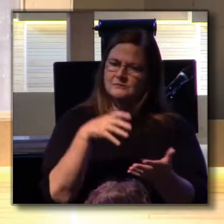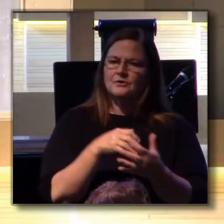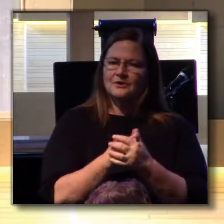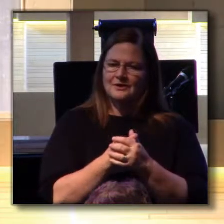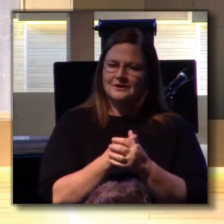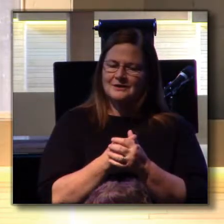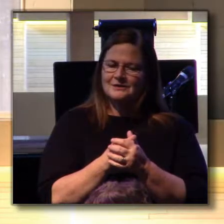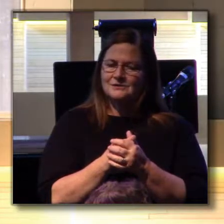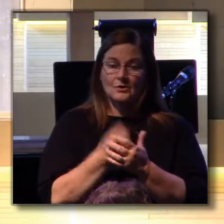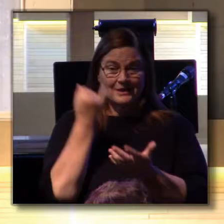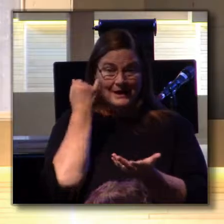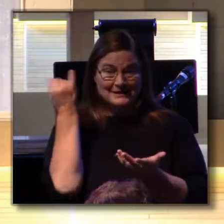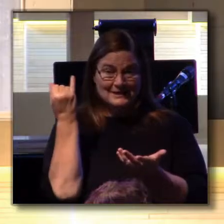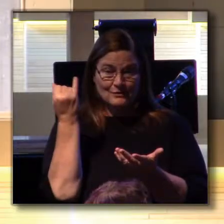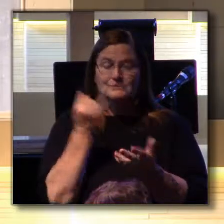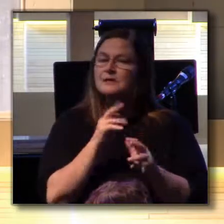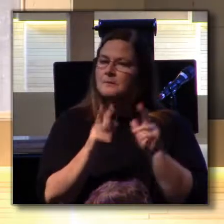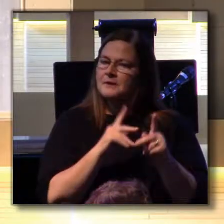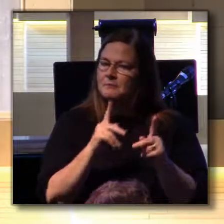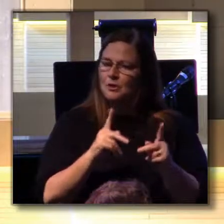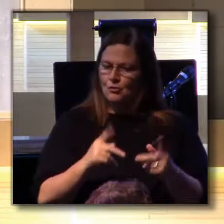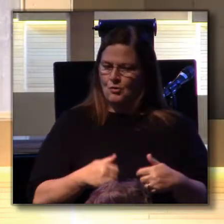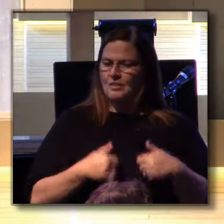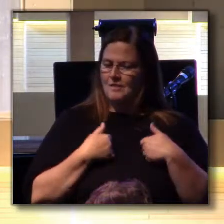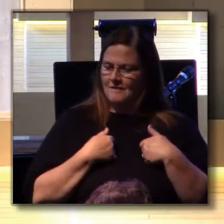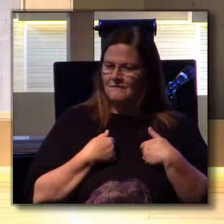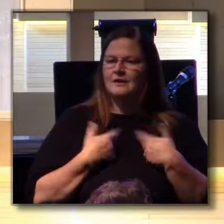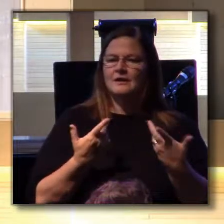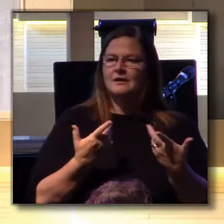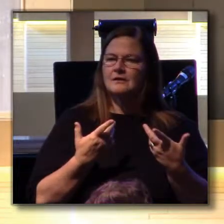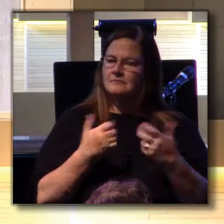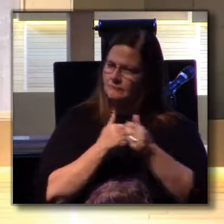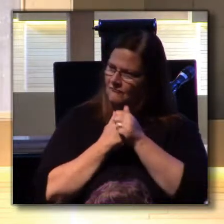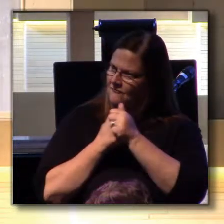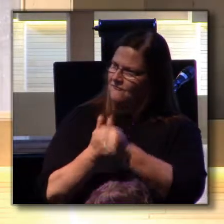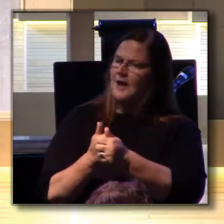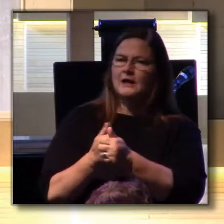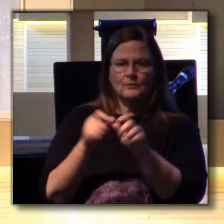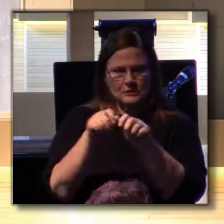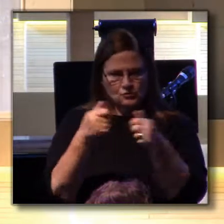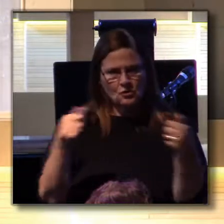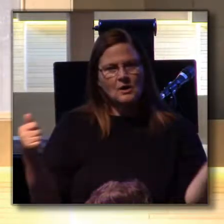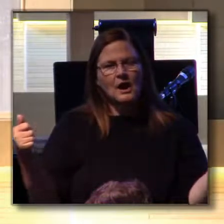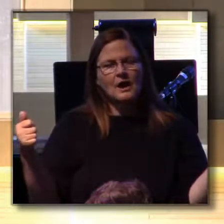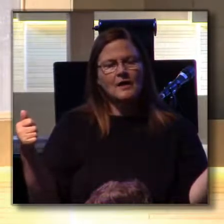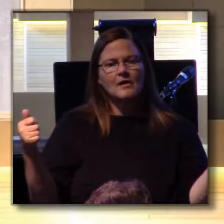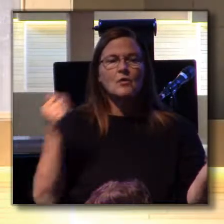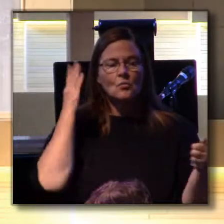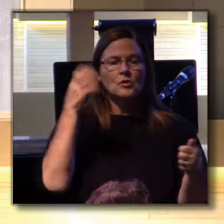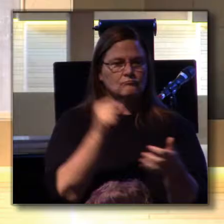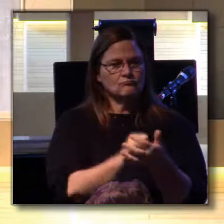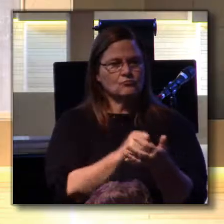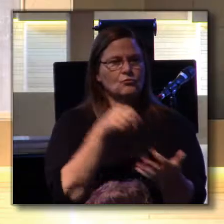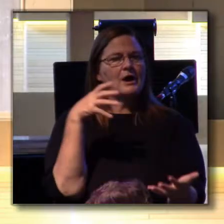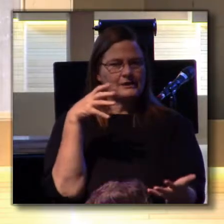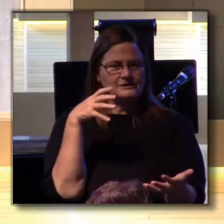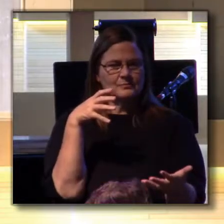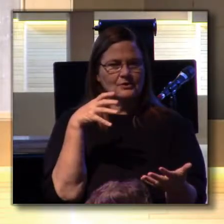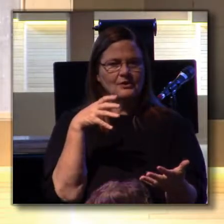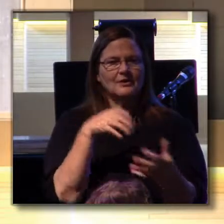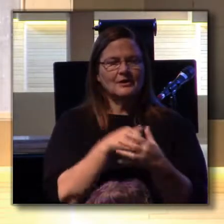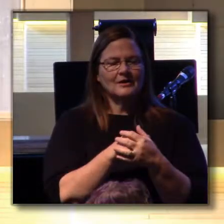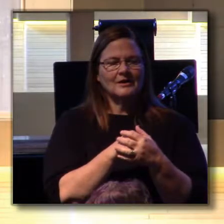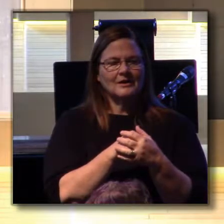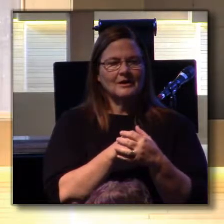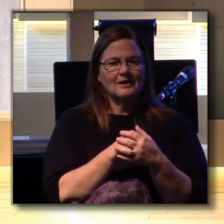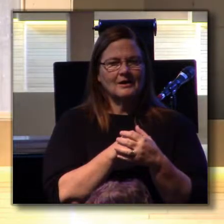that was that those who were living their lives in accordance to Torah and who had prospered materially were